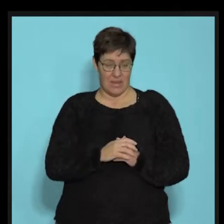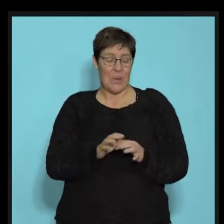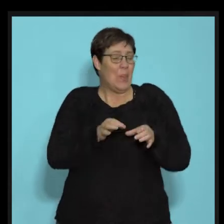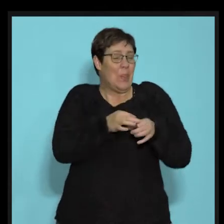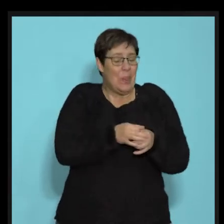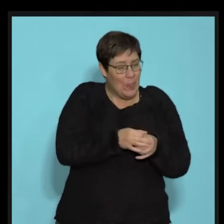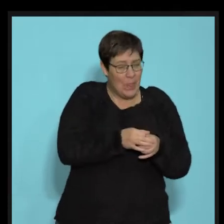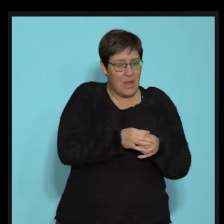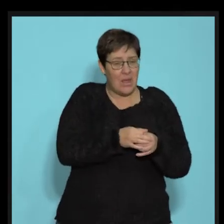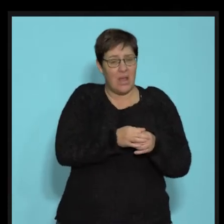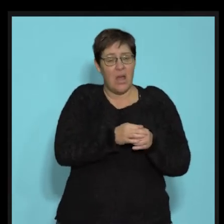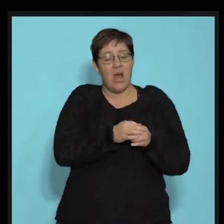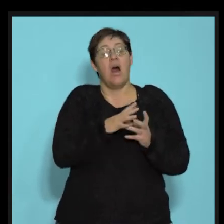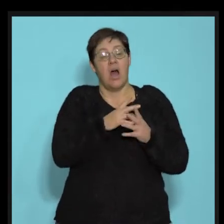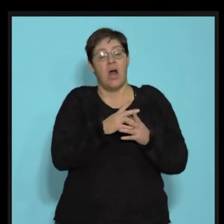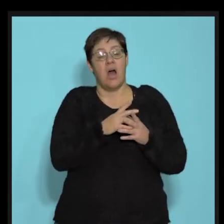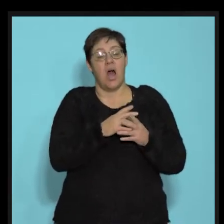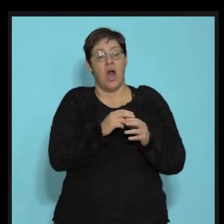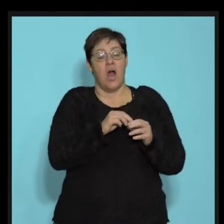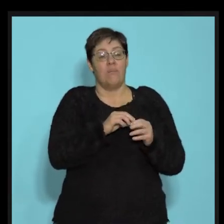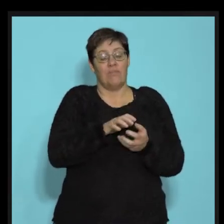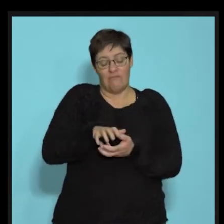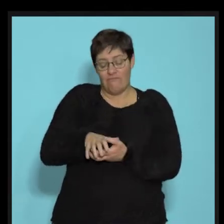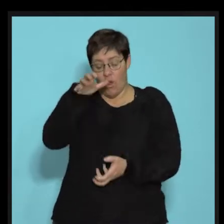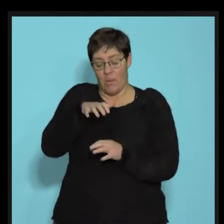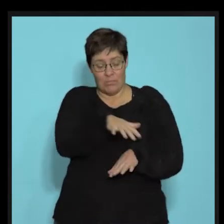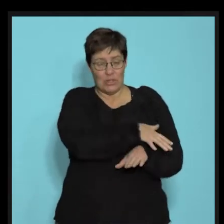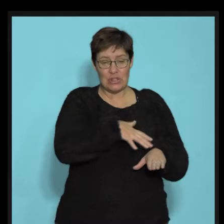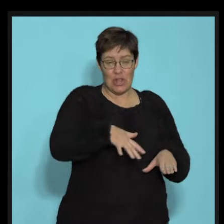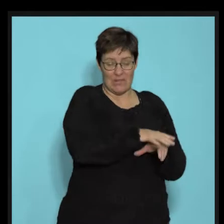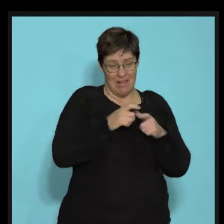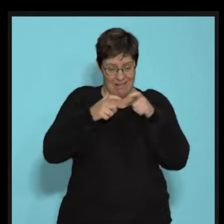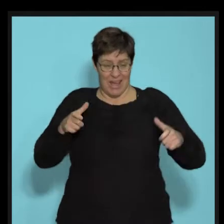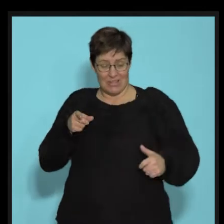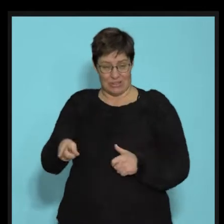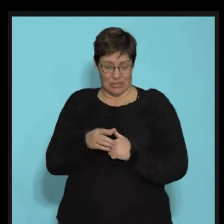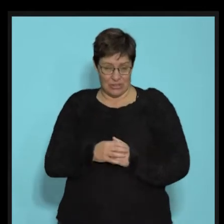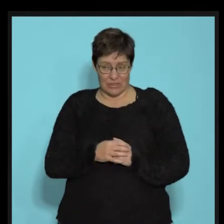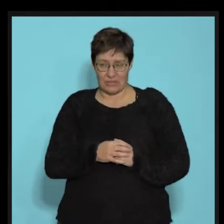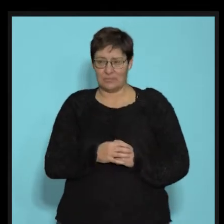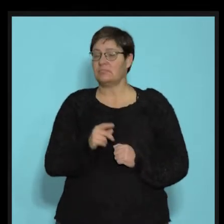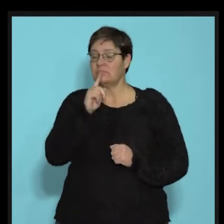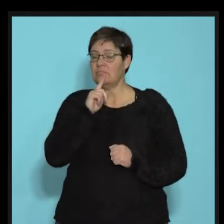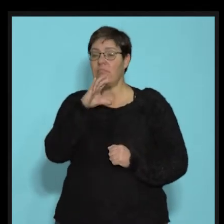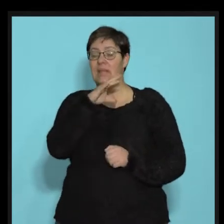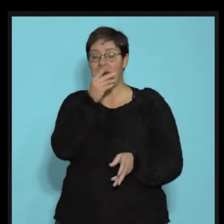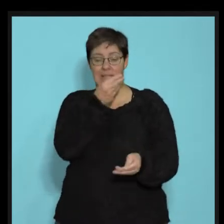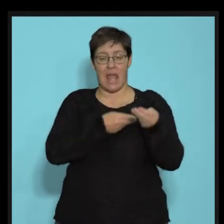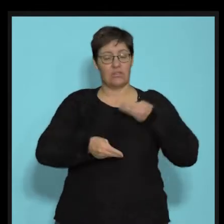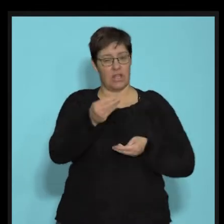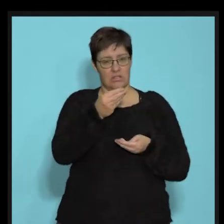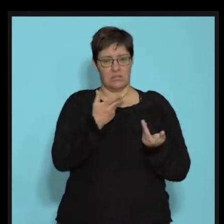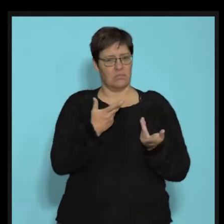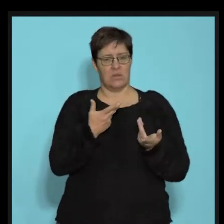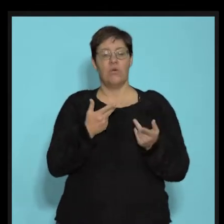got a very large volume to surface area, and what happens, it's very simple. Exchange of gases occurs